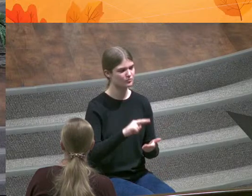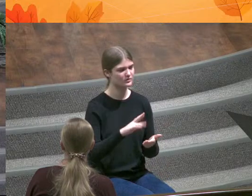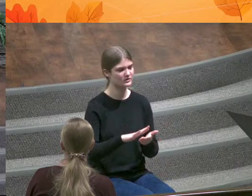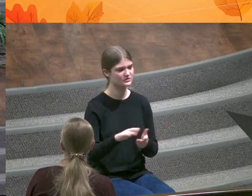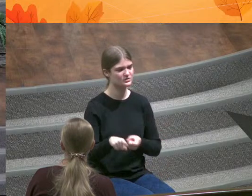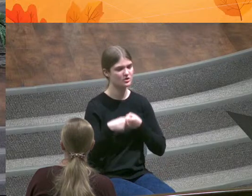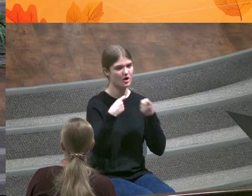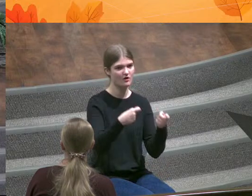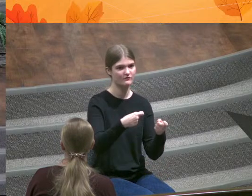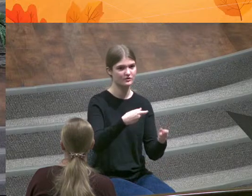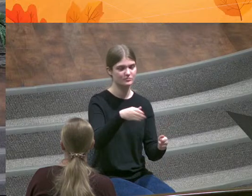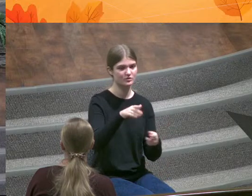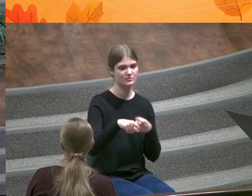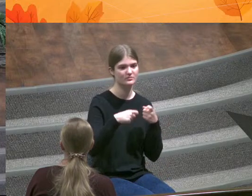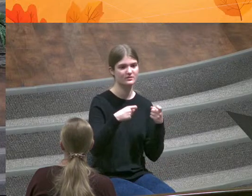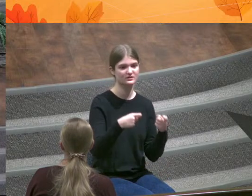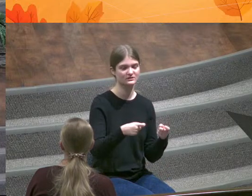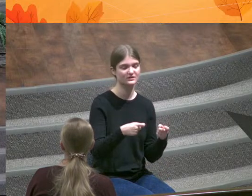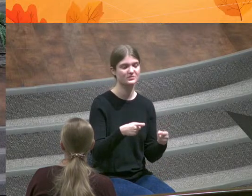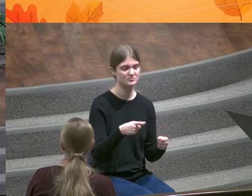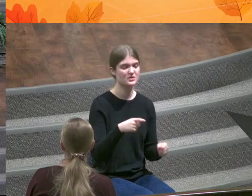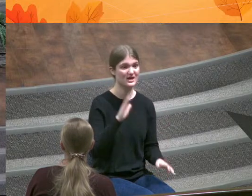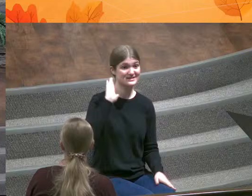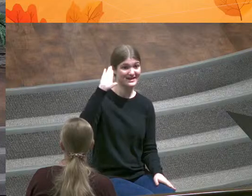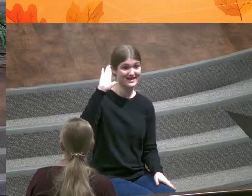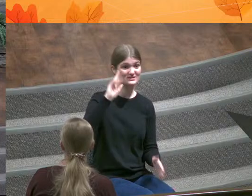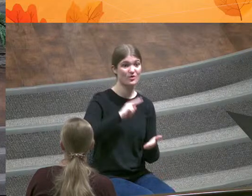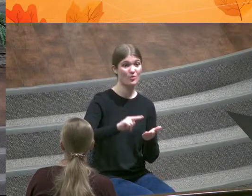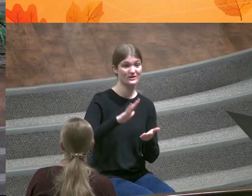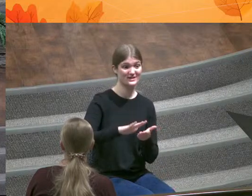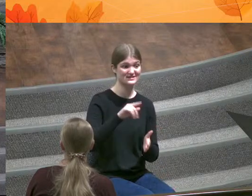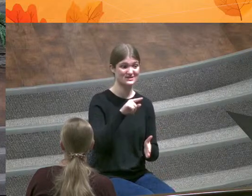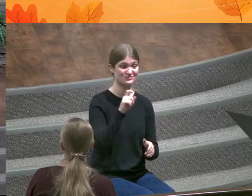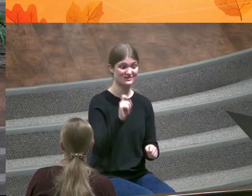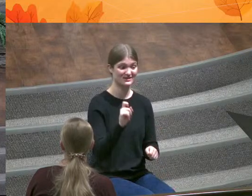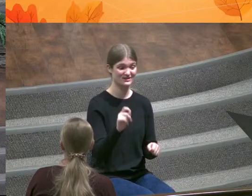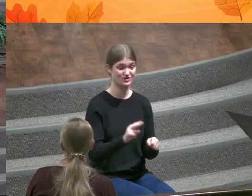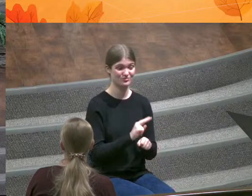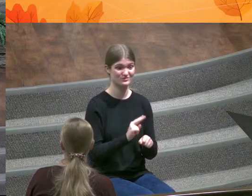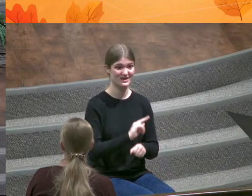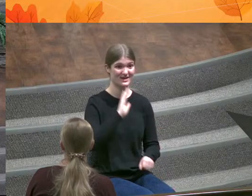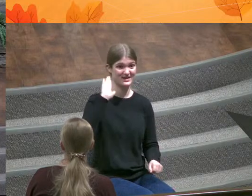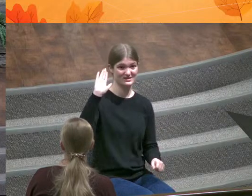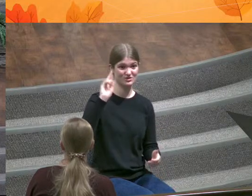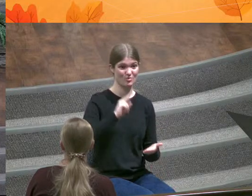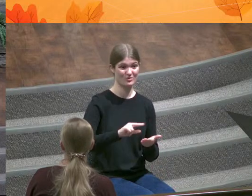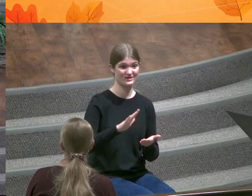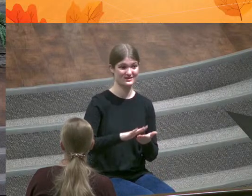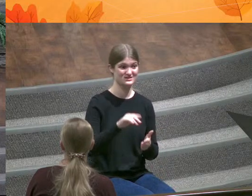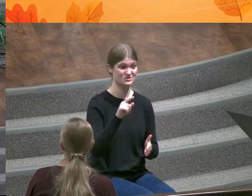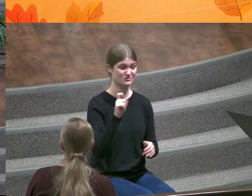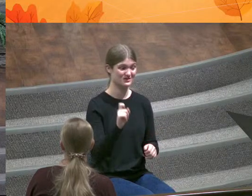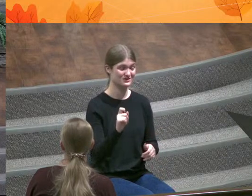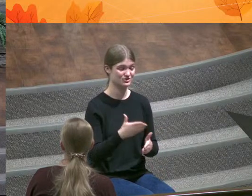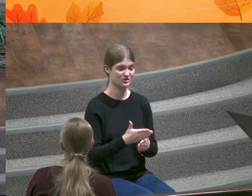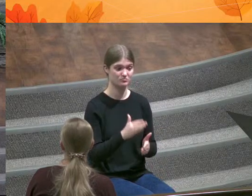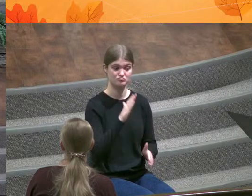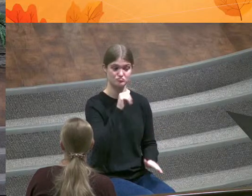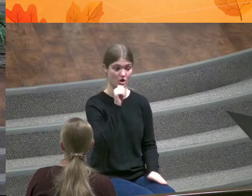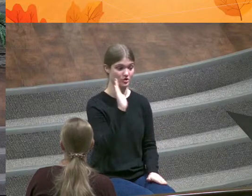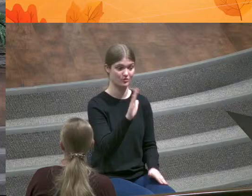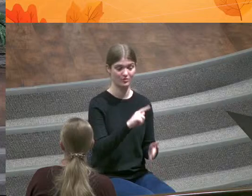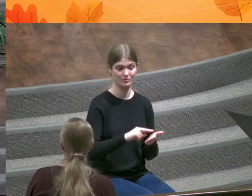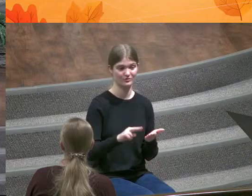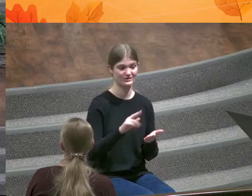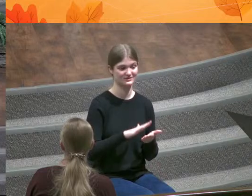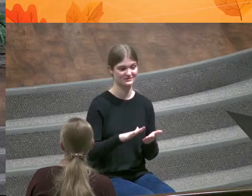makes? Because it's His holiness you got to come get. It's His holiness you got to share in, not yours.